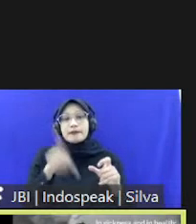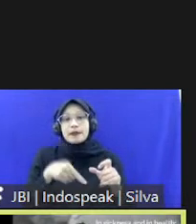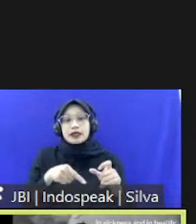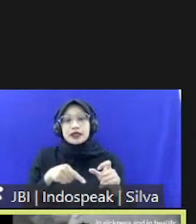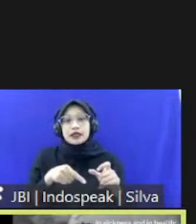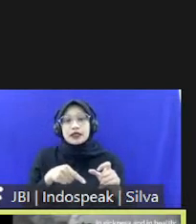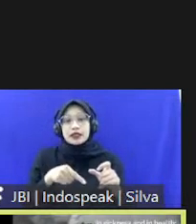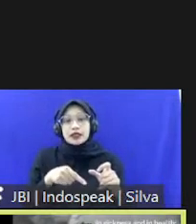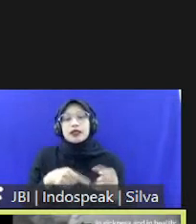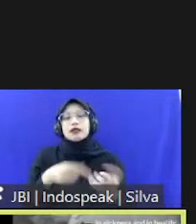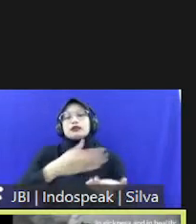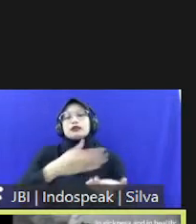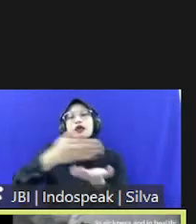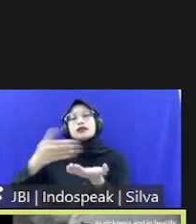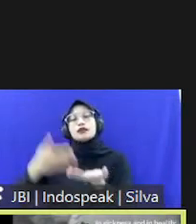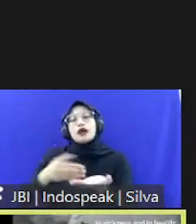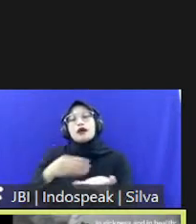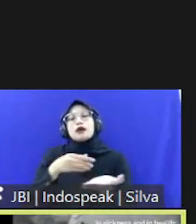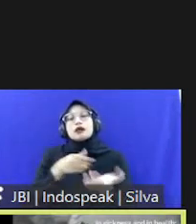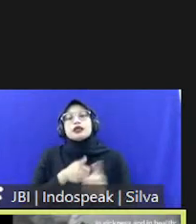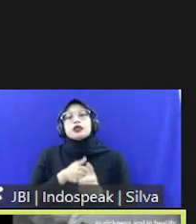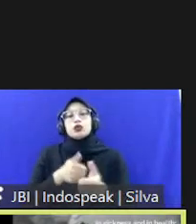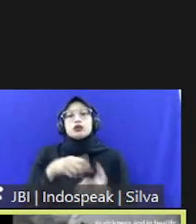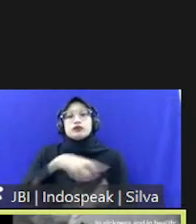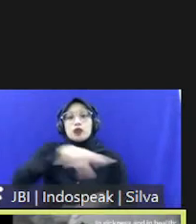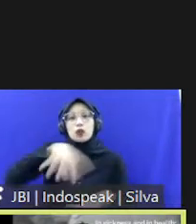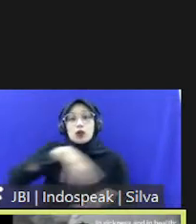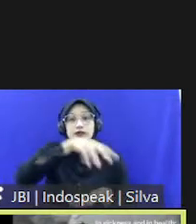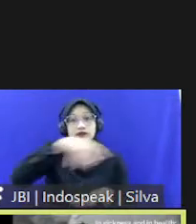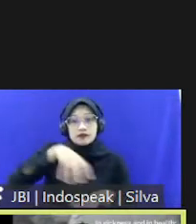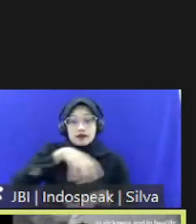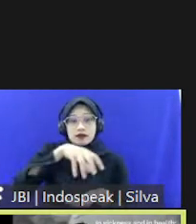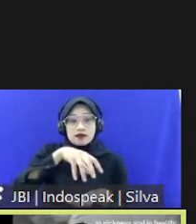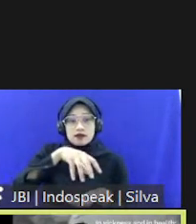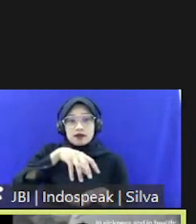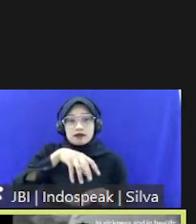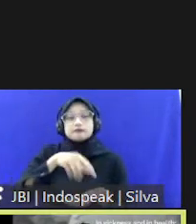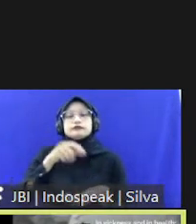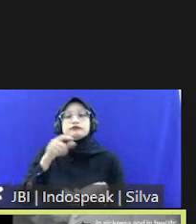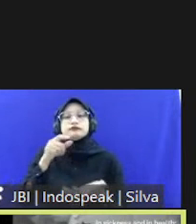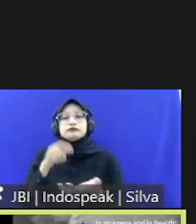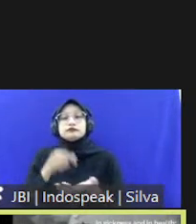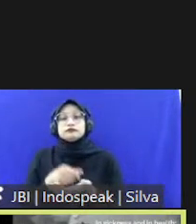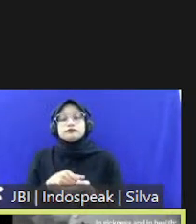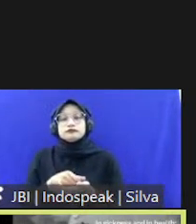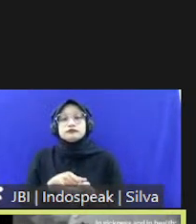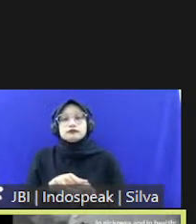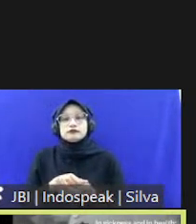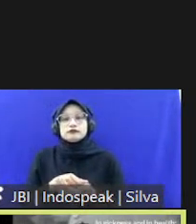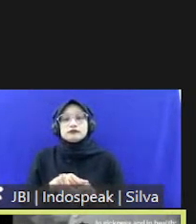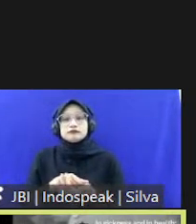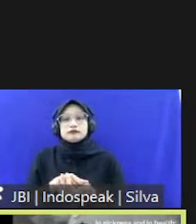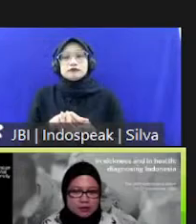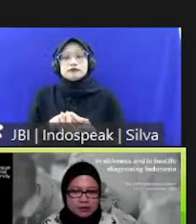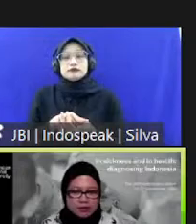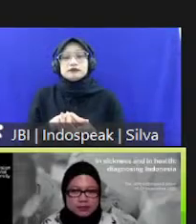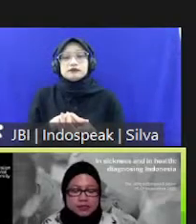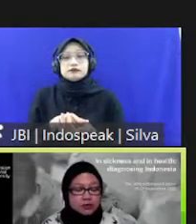of the approach instituted by the Ministry of Health, I believe in